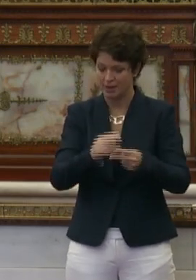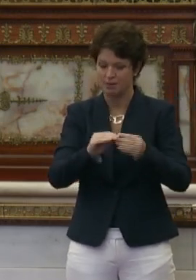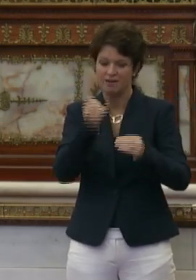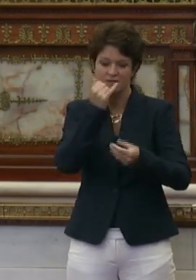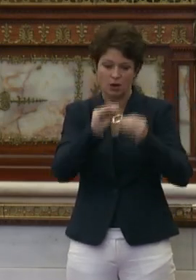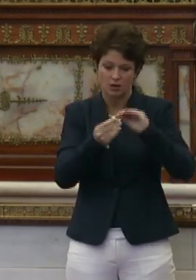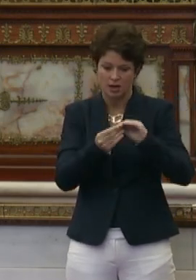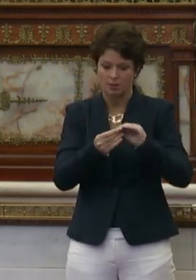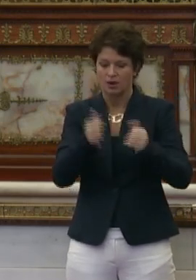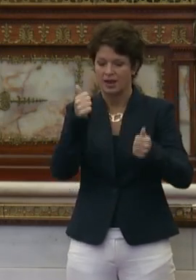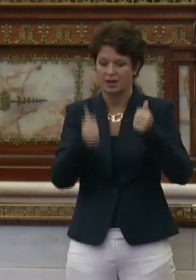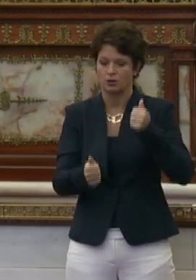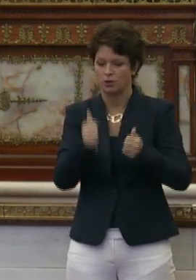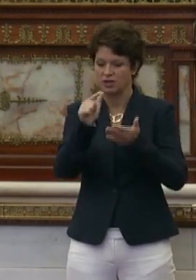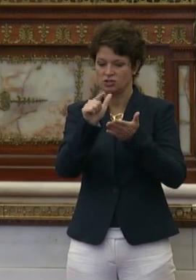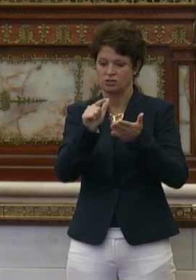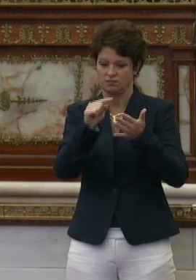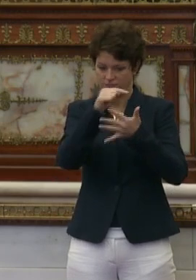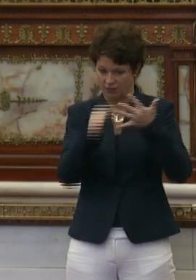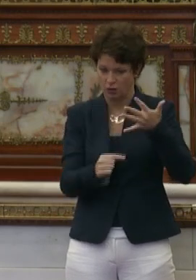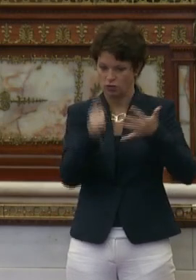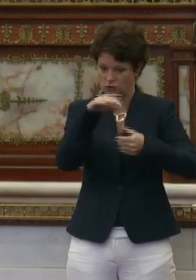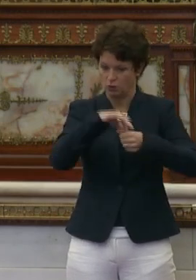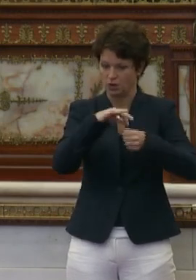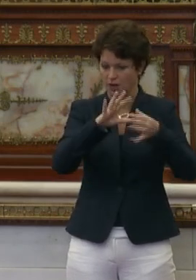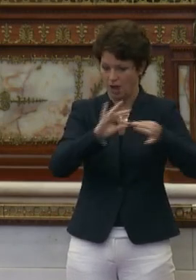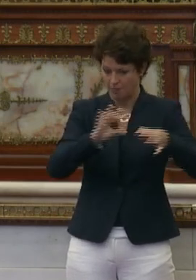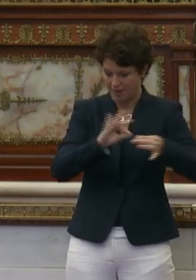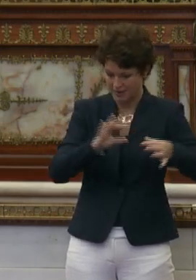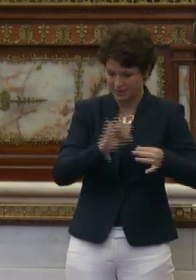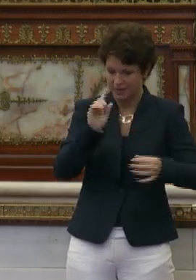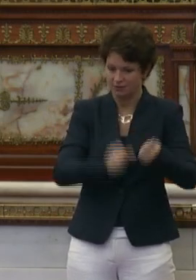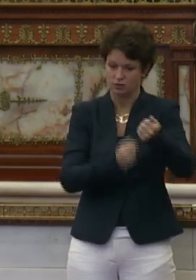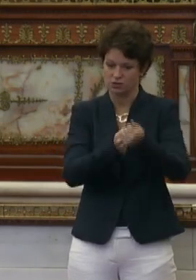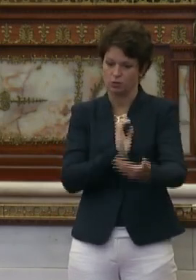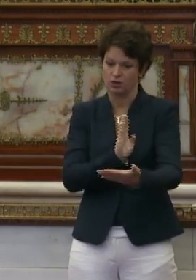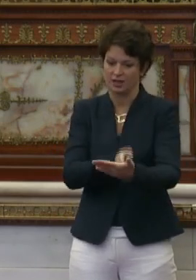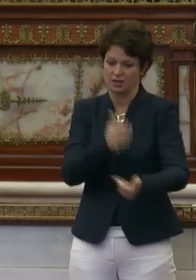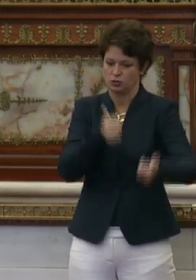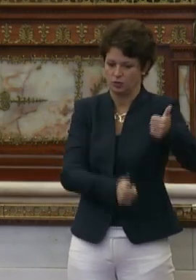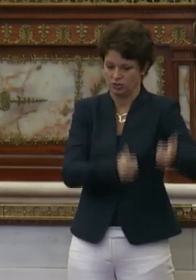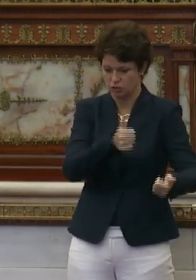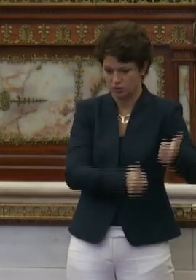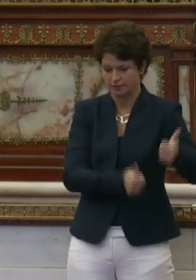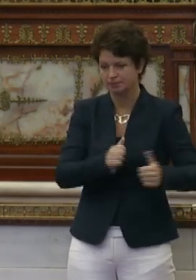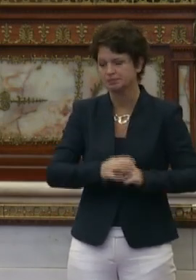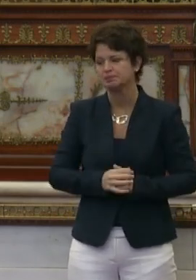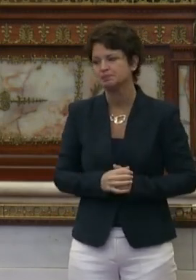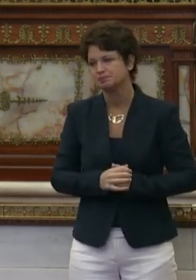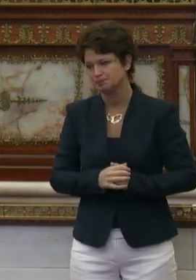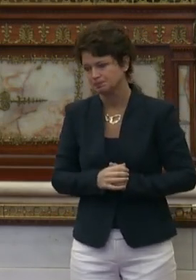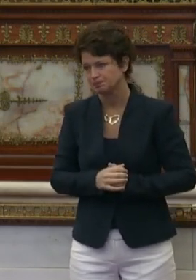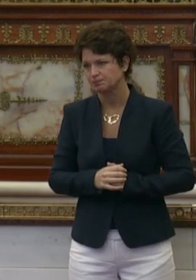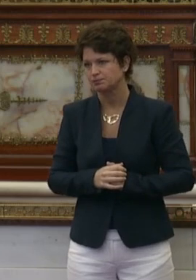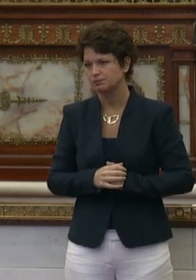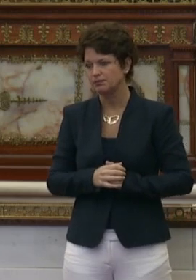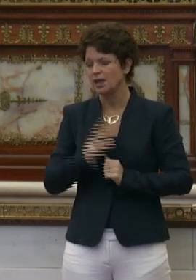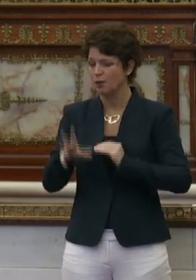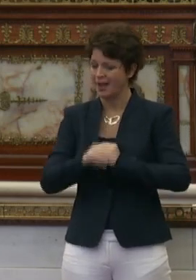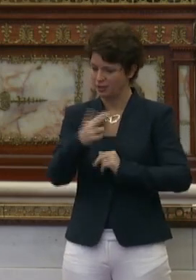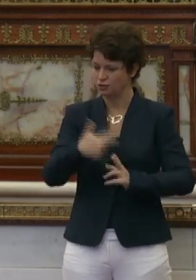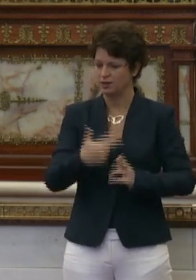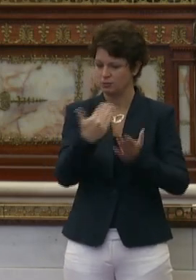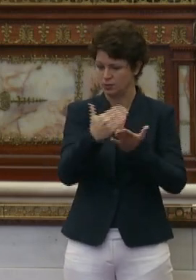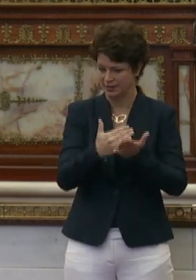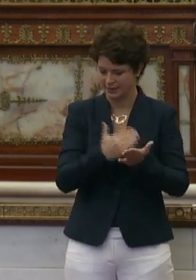number and the number of the legislative item you are commenting on and whether you are in support or against the legislation to add to the list.